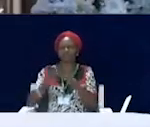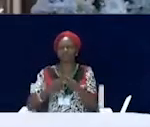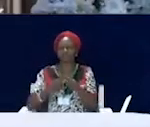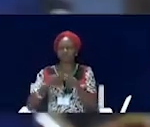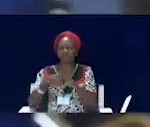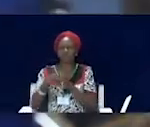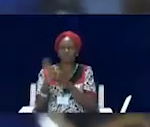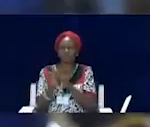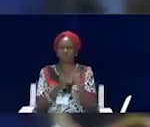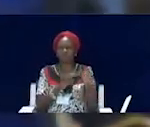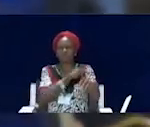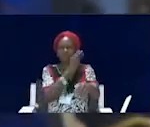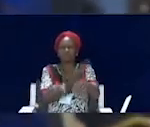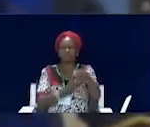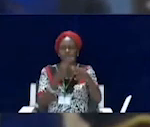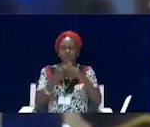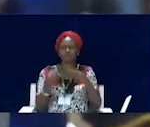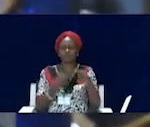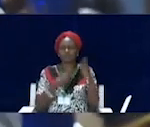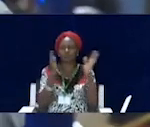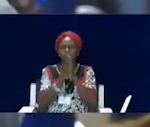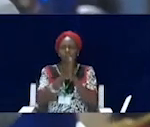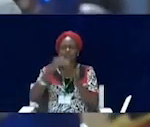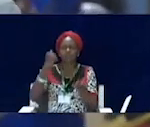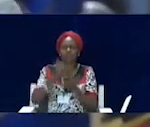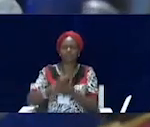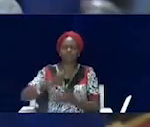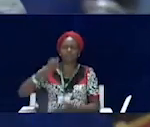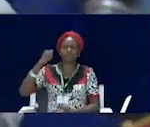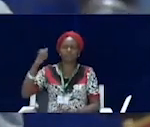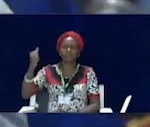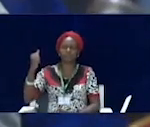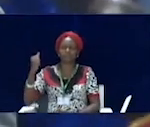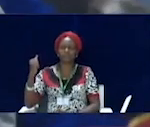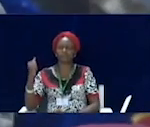In Jesus' mighty name, we have prayed.